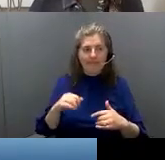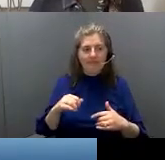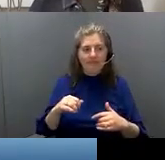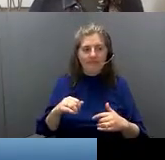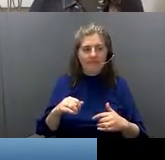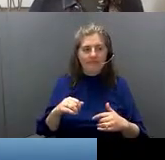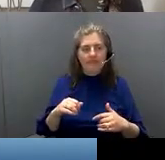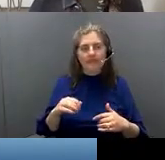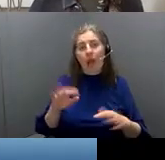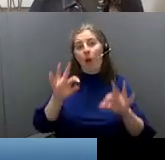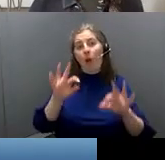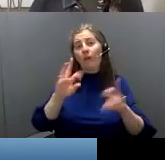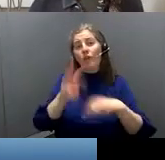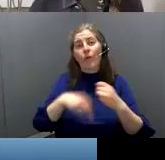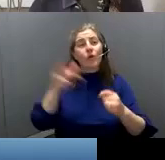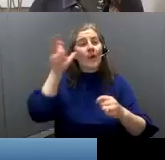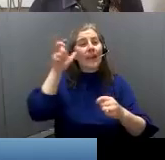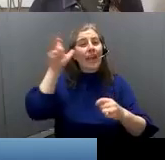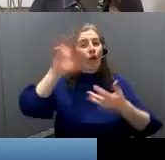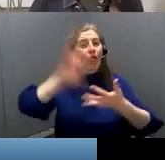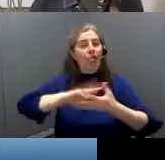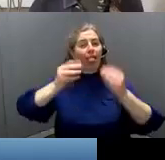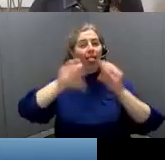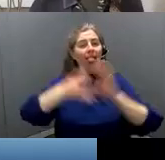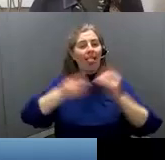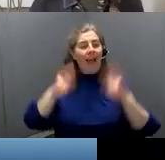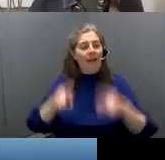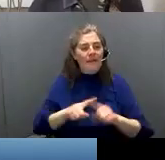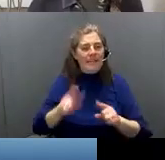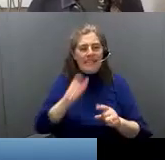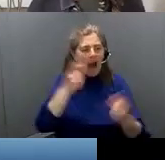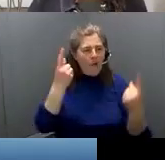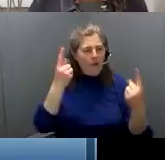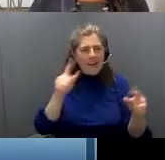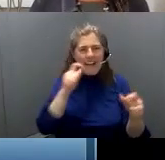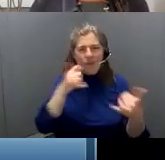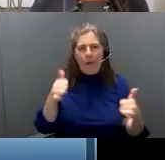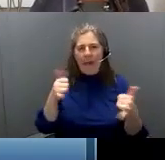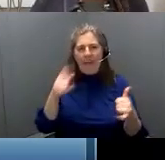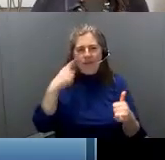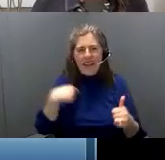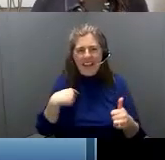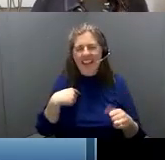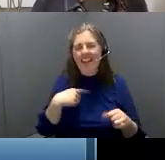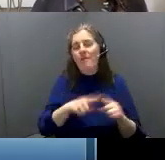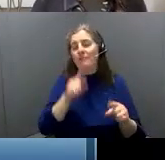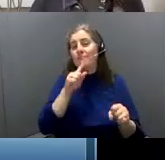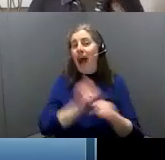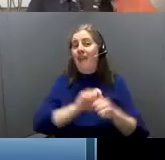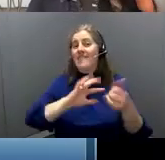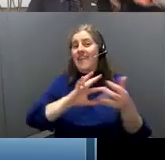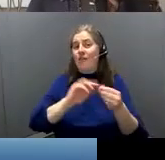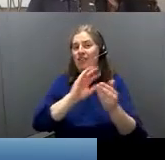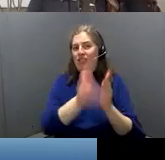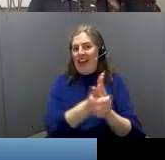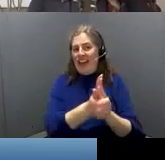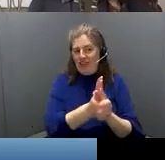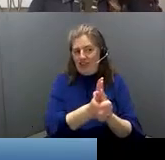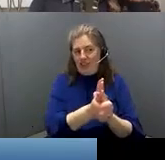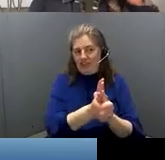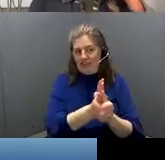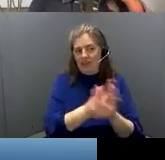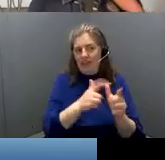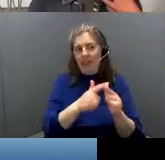In a perfect world, you would hear this narration. It doesn't want to play right now, but there is narration. And then maybe I would want to